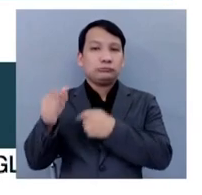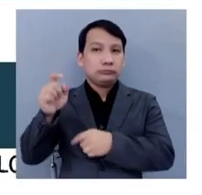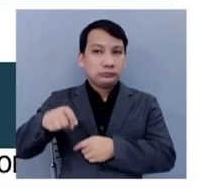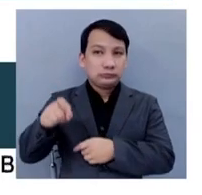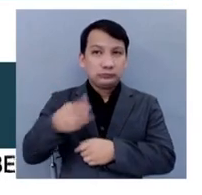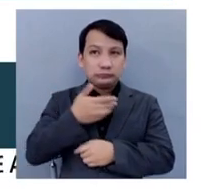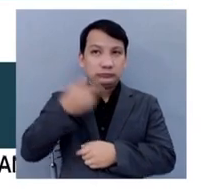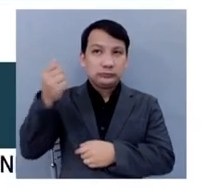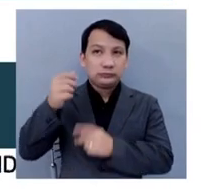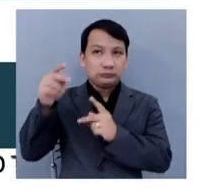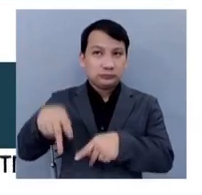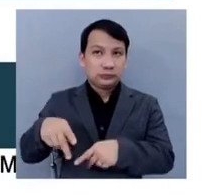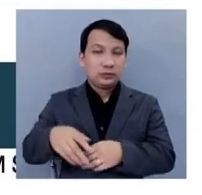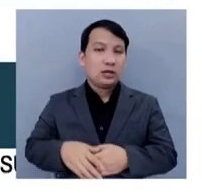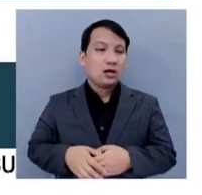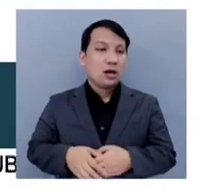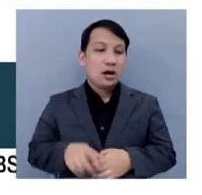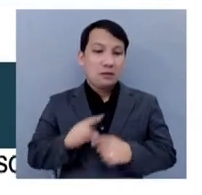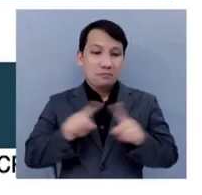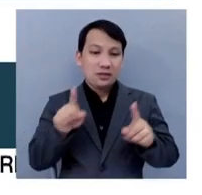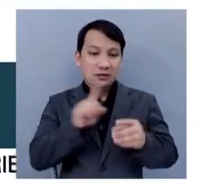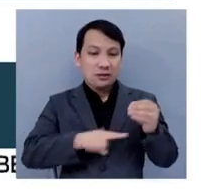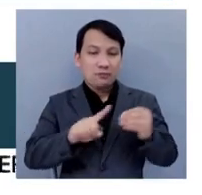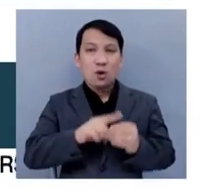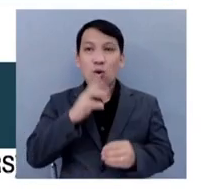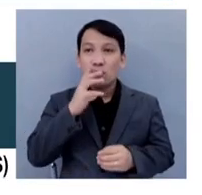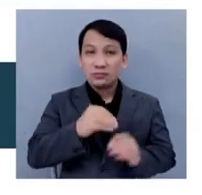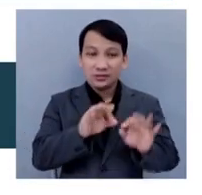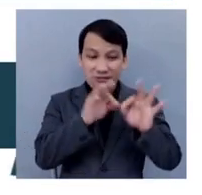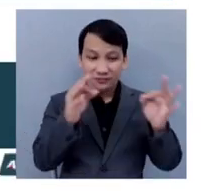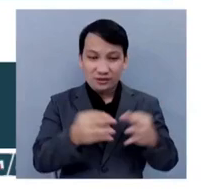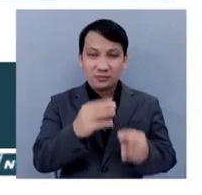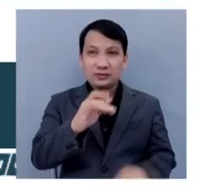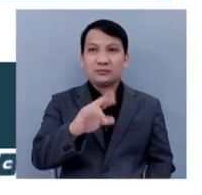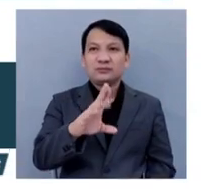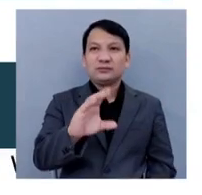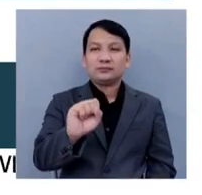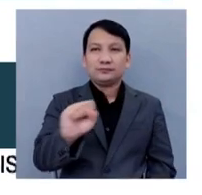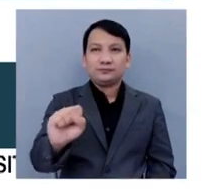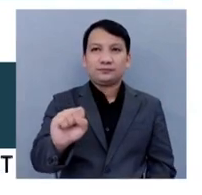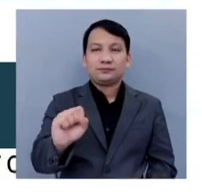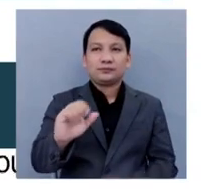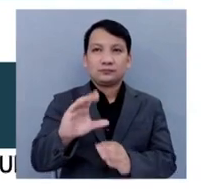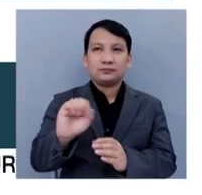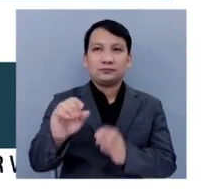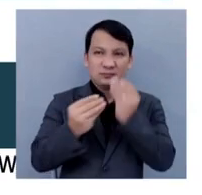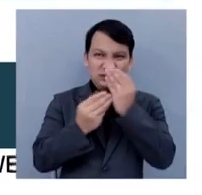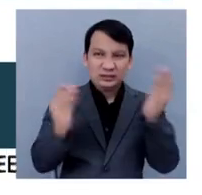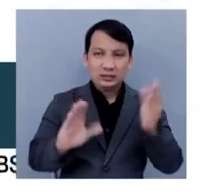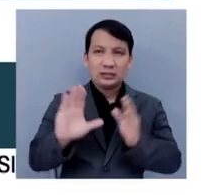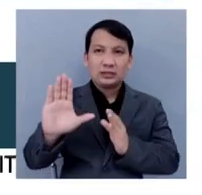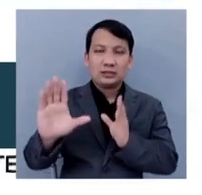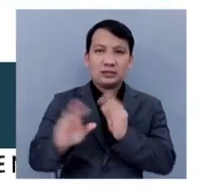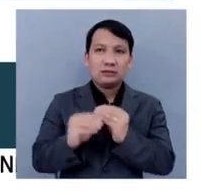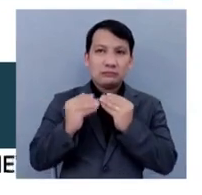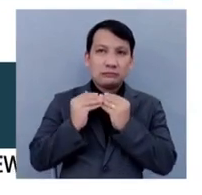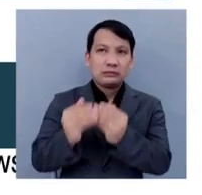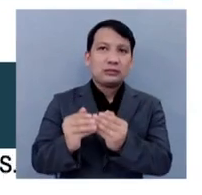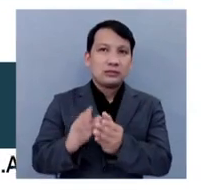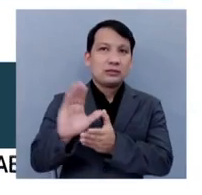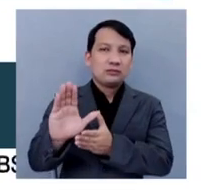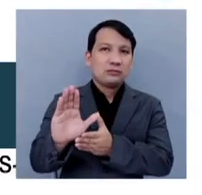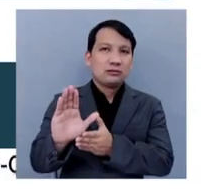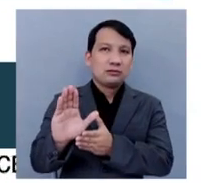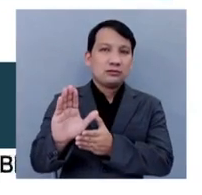best persons to be there, but it's also about the Marcoses deliberately delaying cases so that they continue to languish